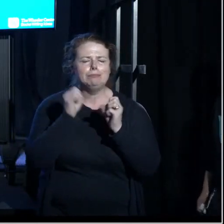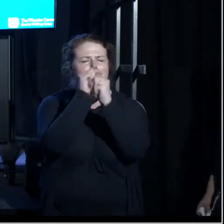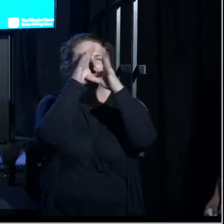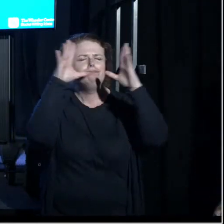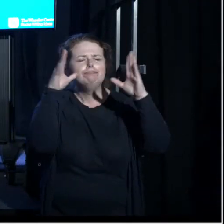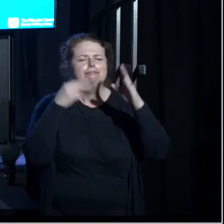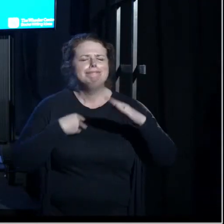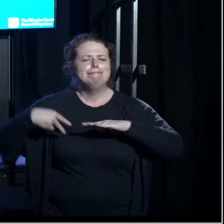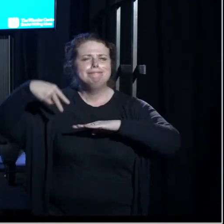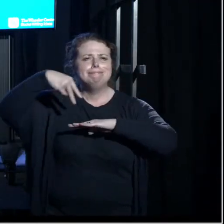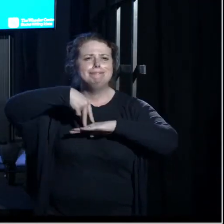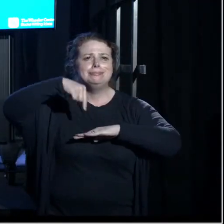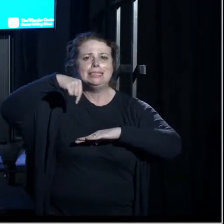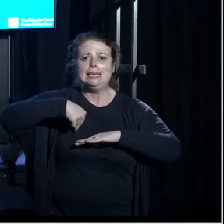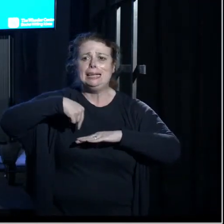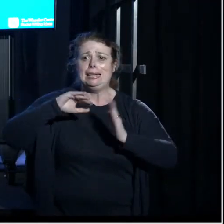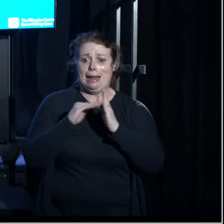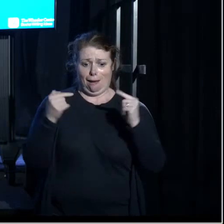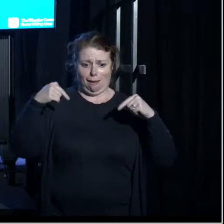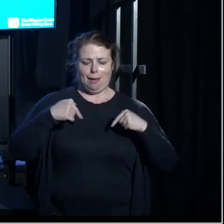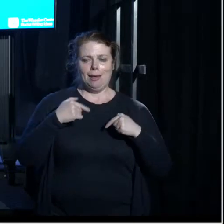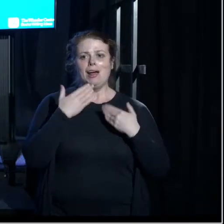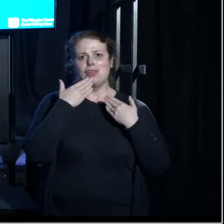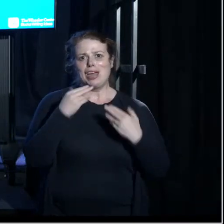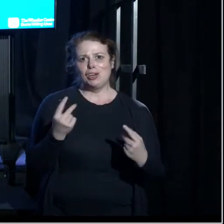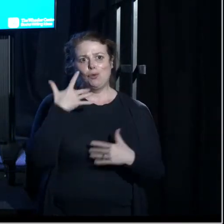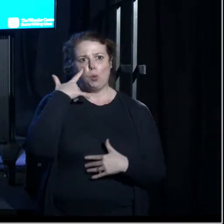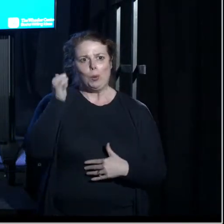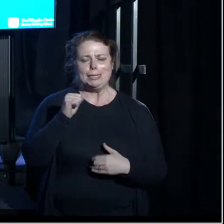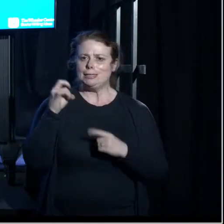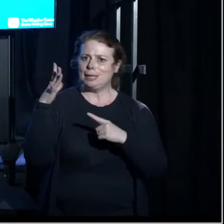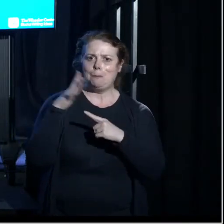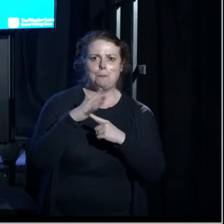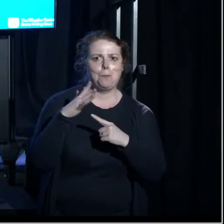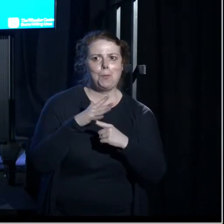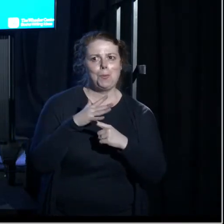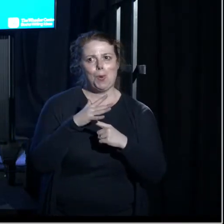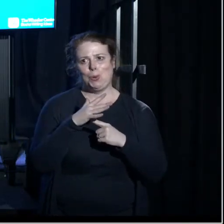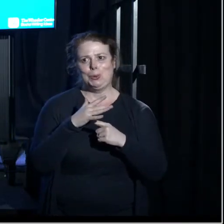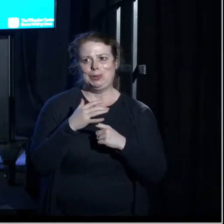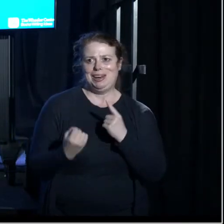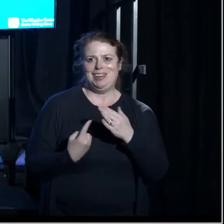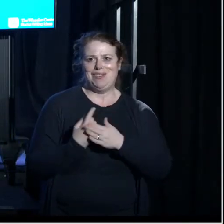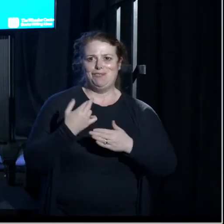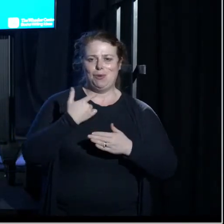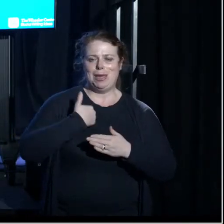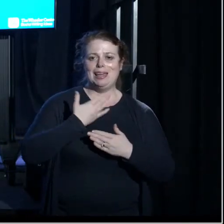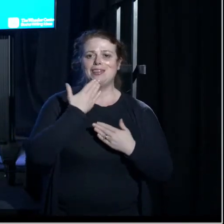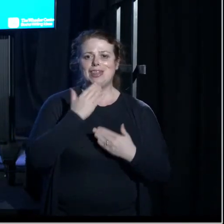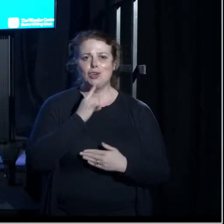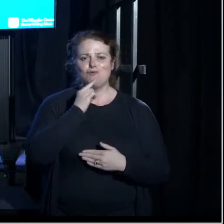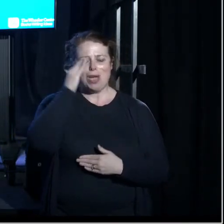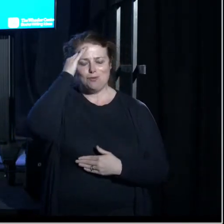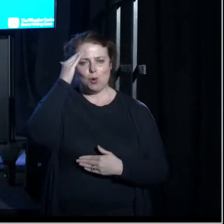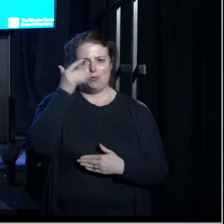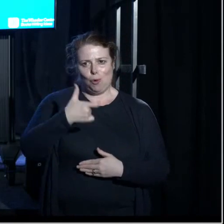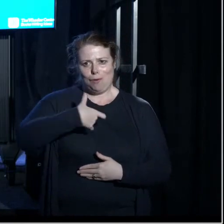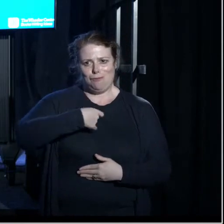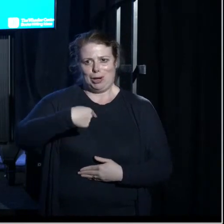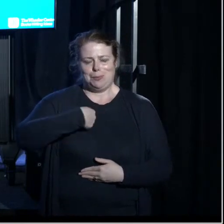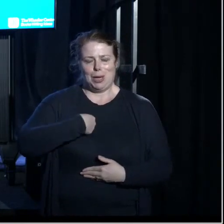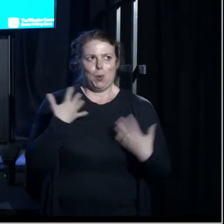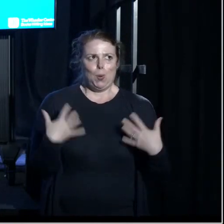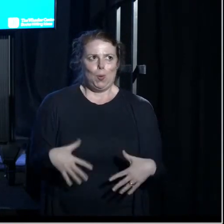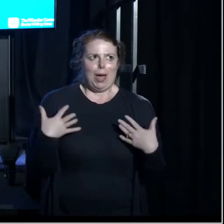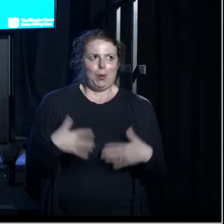for bearing witness to this very important night for me, and thank you so much to Red Room for inviting me to be here. Well, tonight I want to